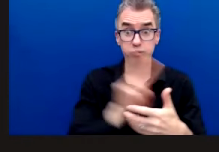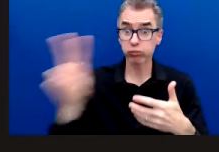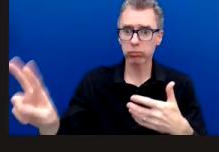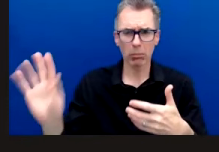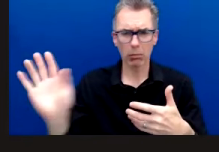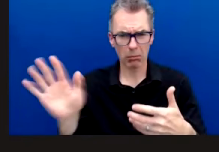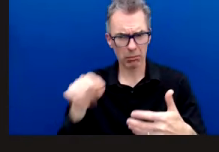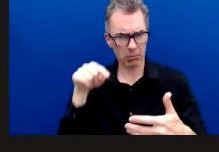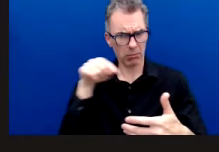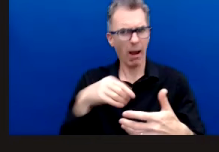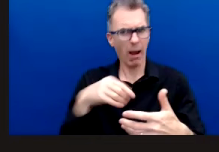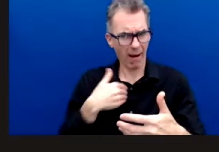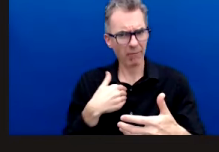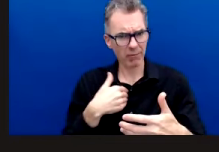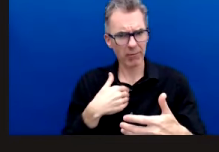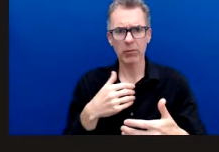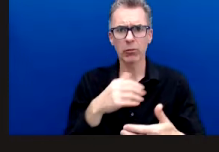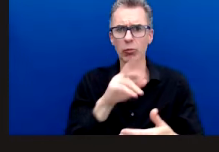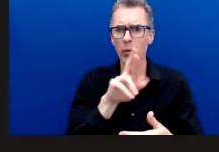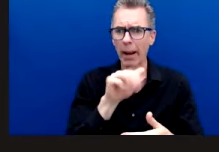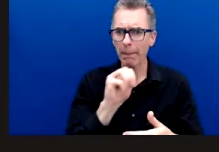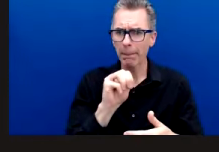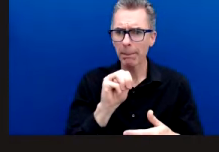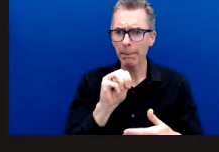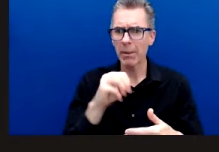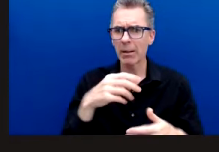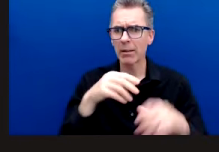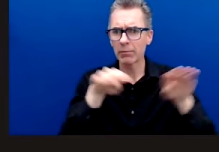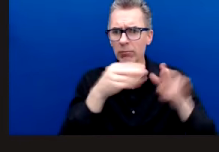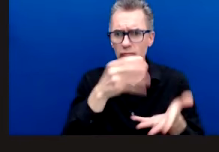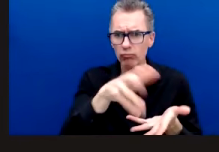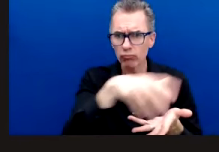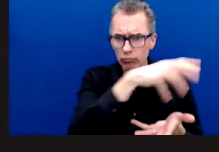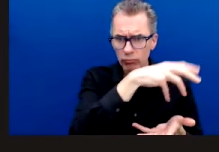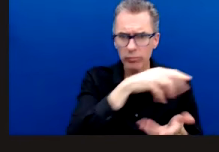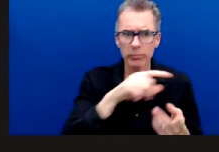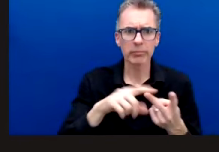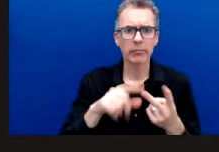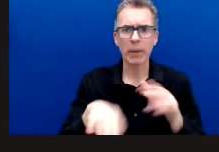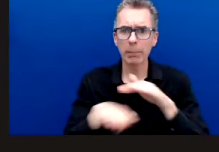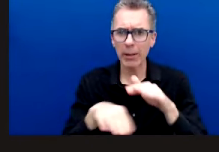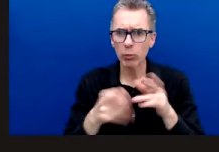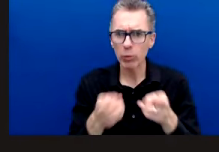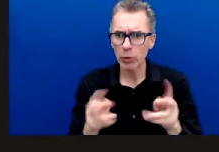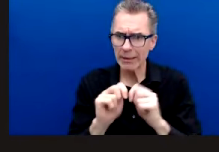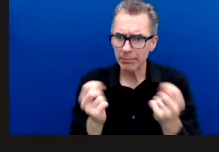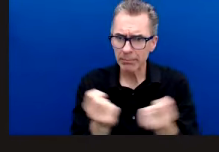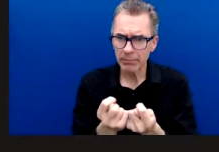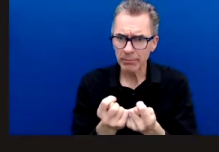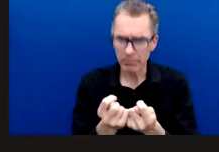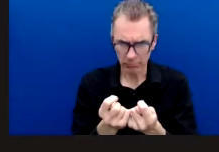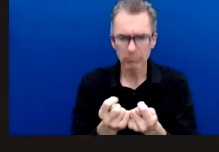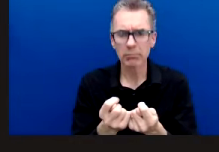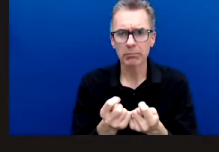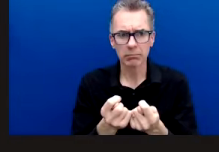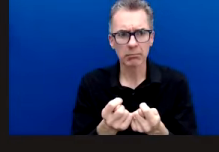RAM Pantry. Fresno City College has the new basic resource team that has resources available